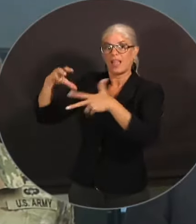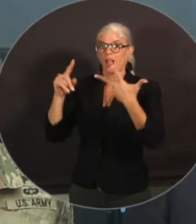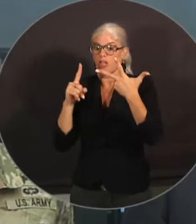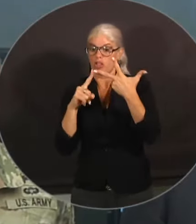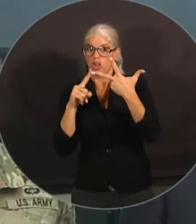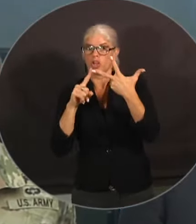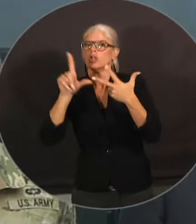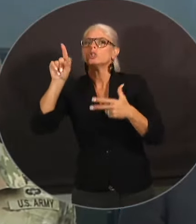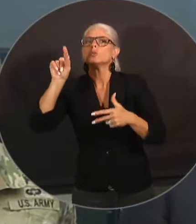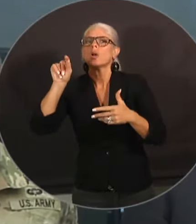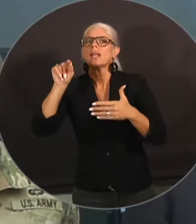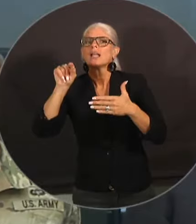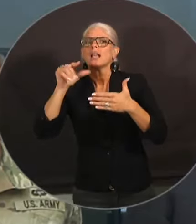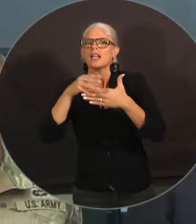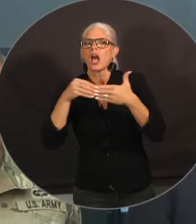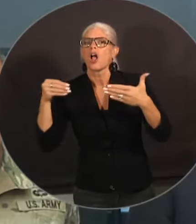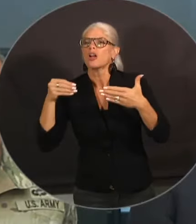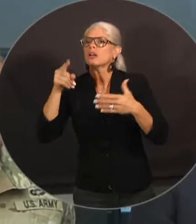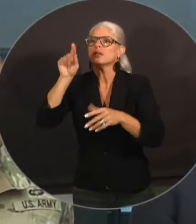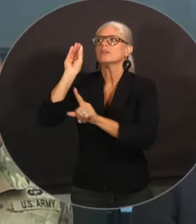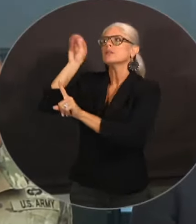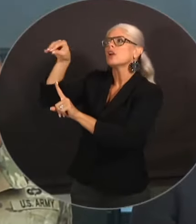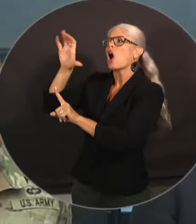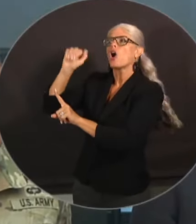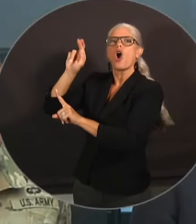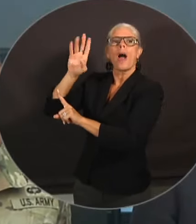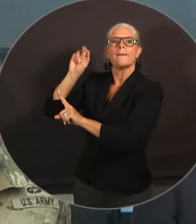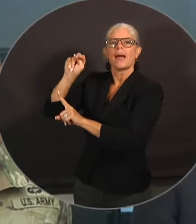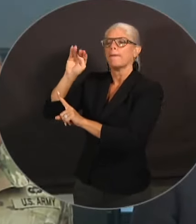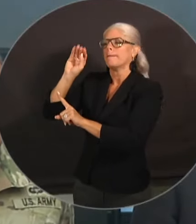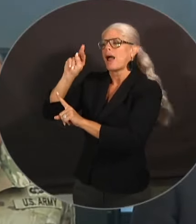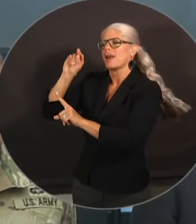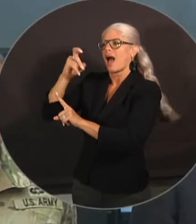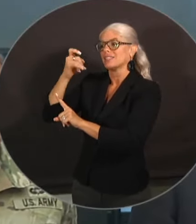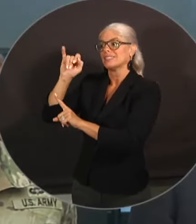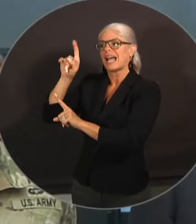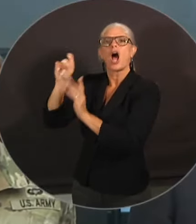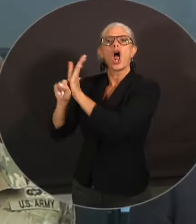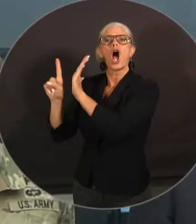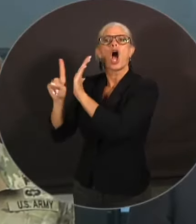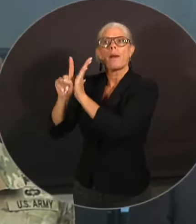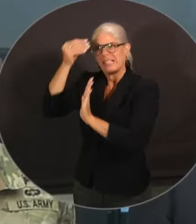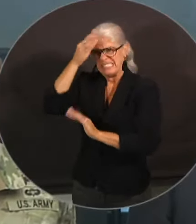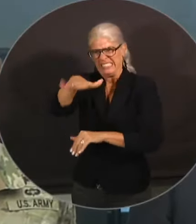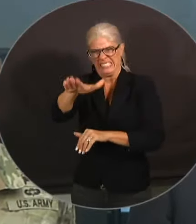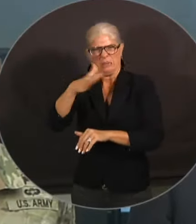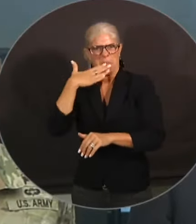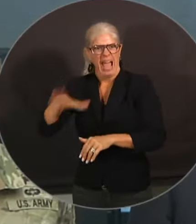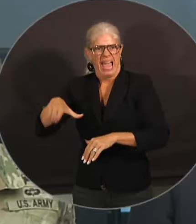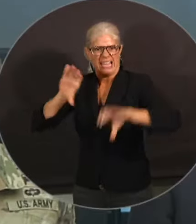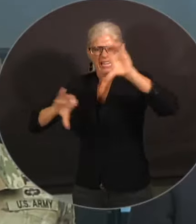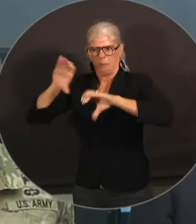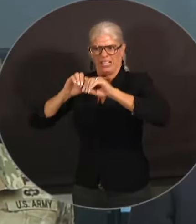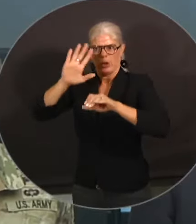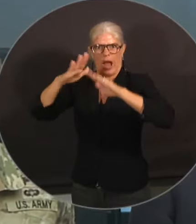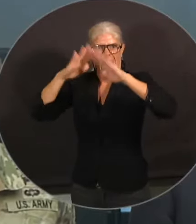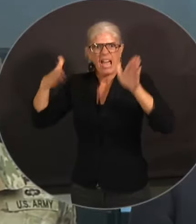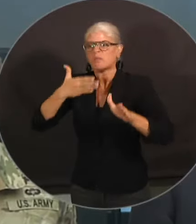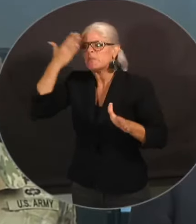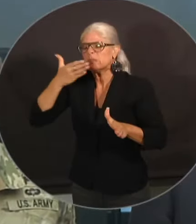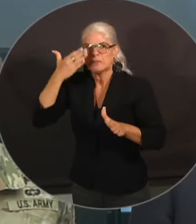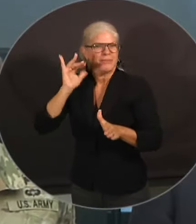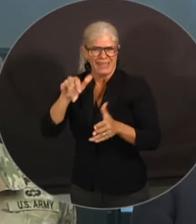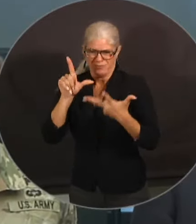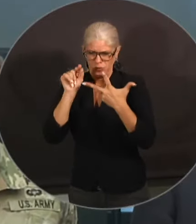life. Residents needing residents needing resources before and after the hurricane can call our state assistance information